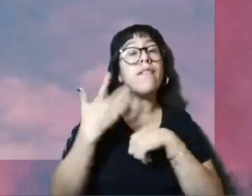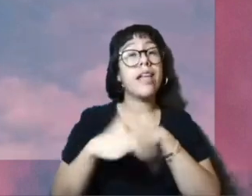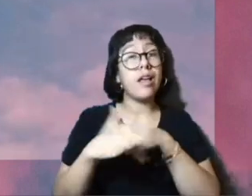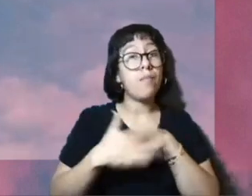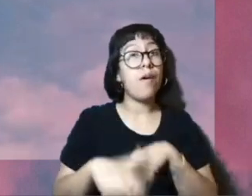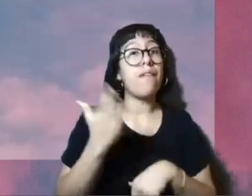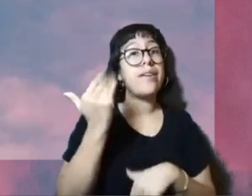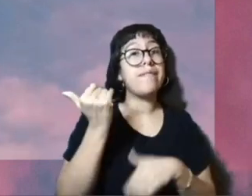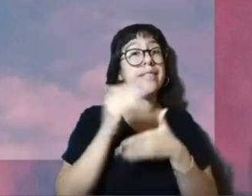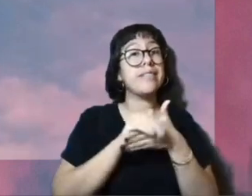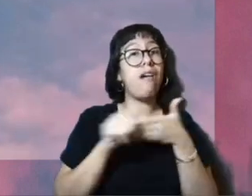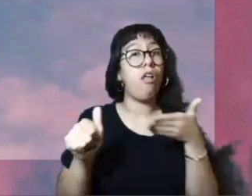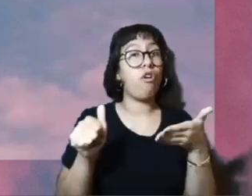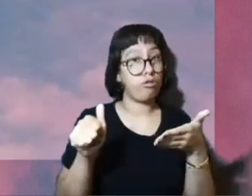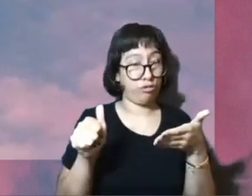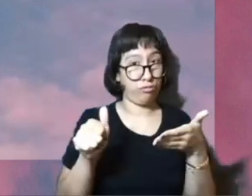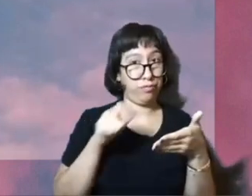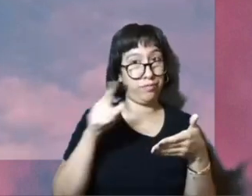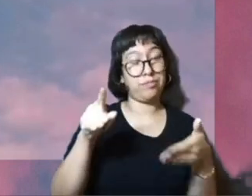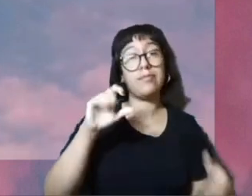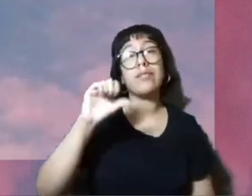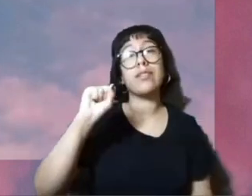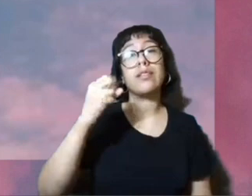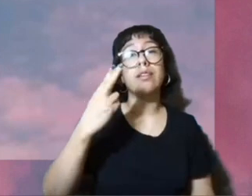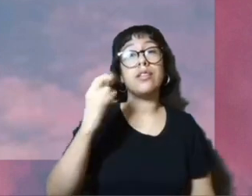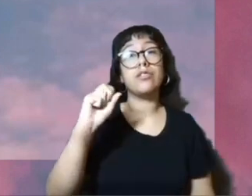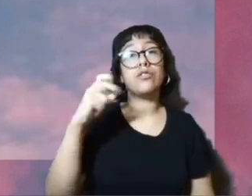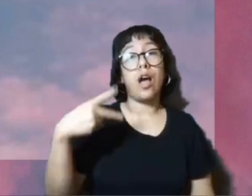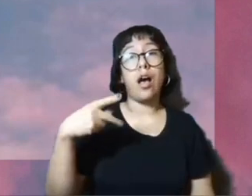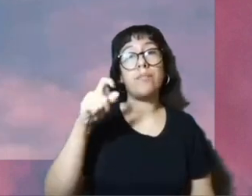for $15 at